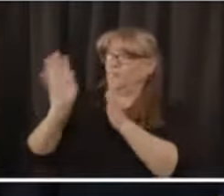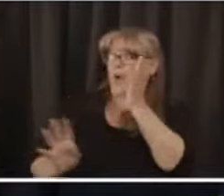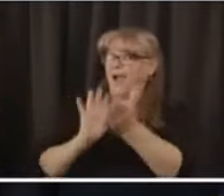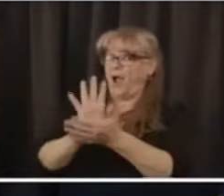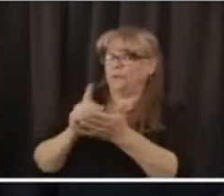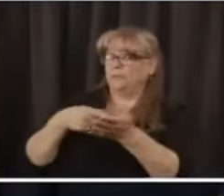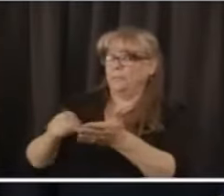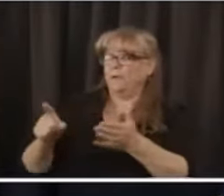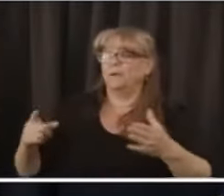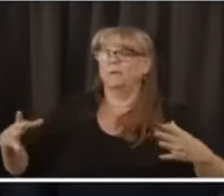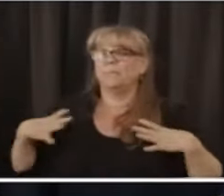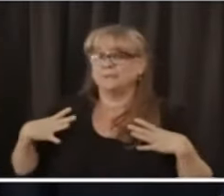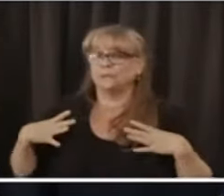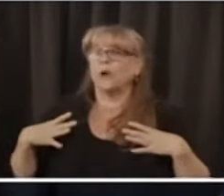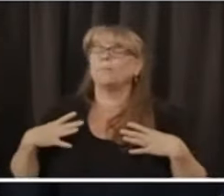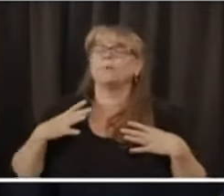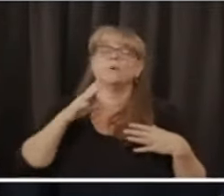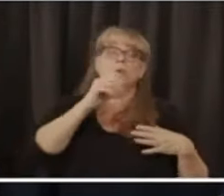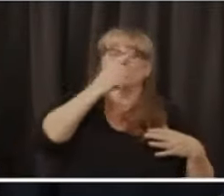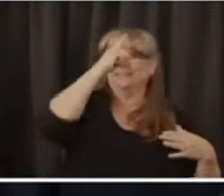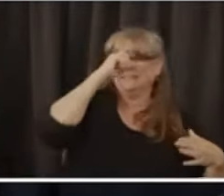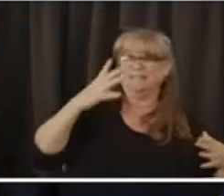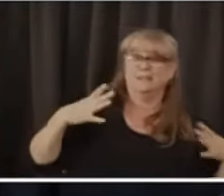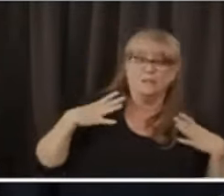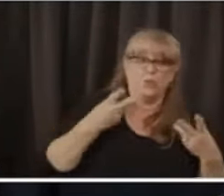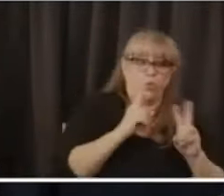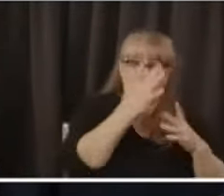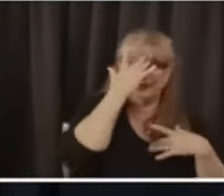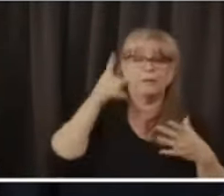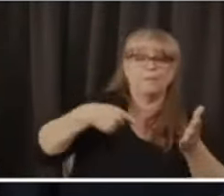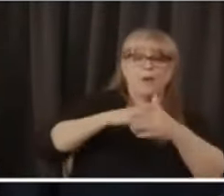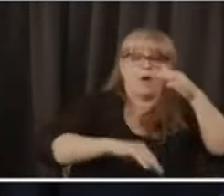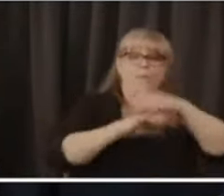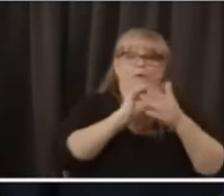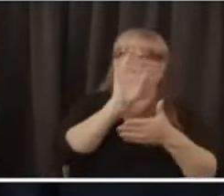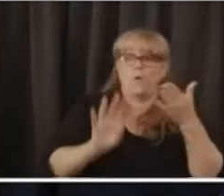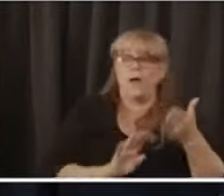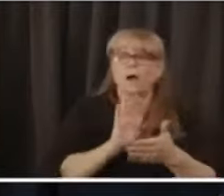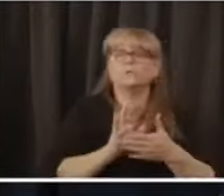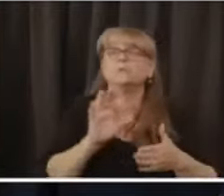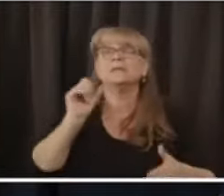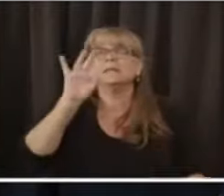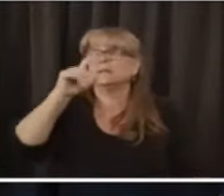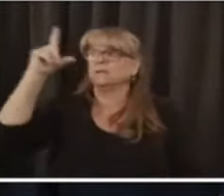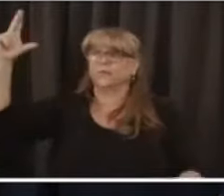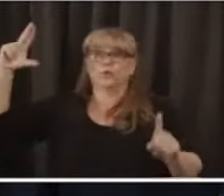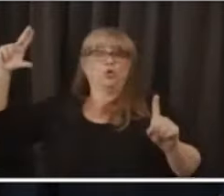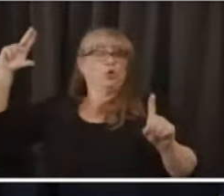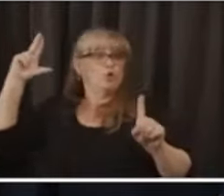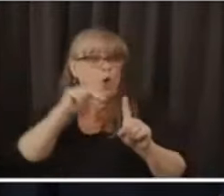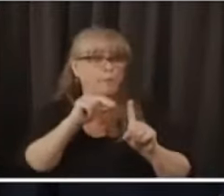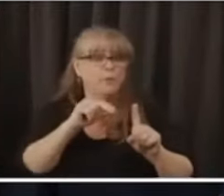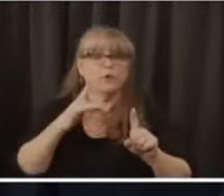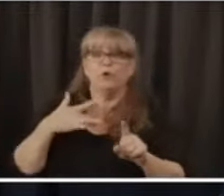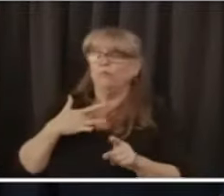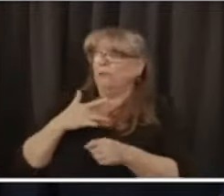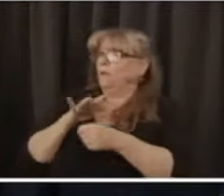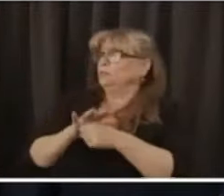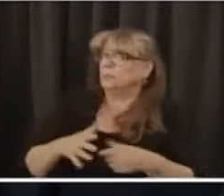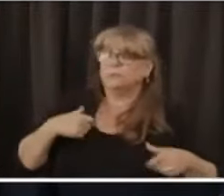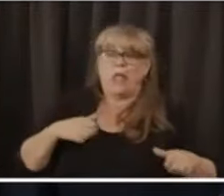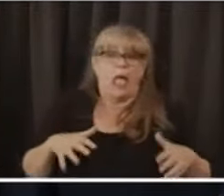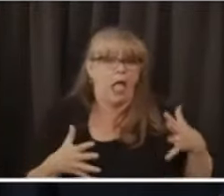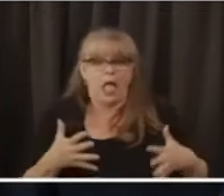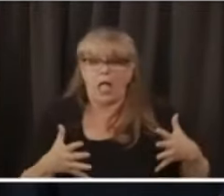the vaccine. And if your employer is not doing that and making it hard for you to get vaccinated, please call Colorado Department of